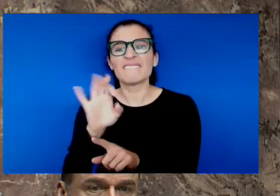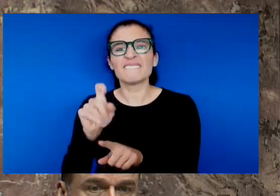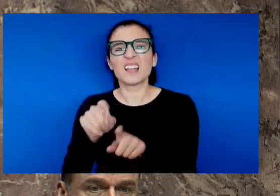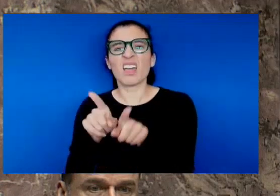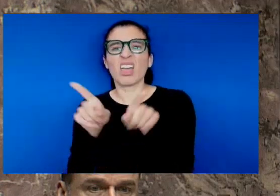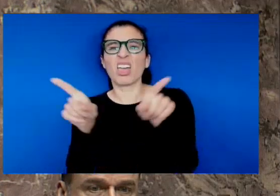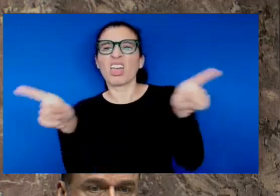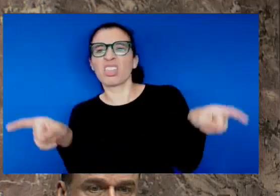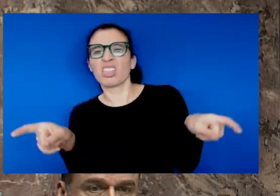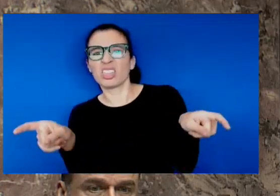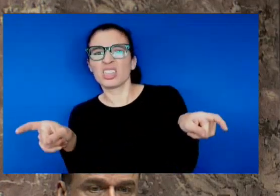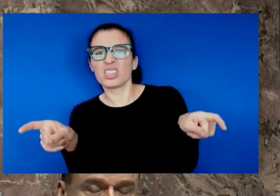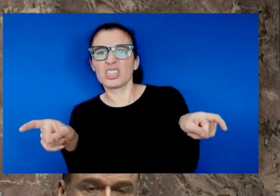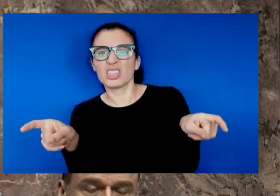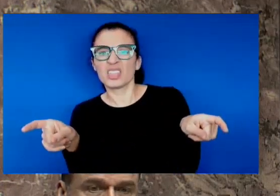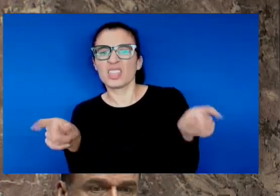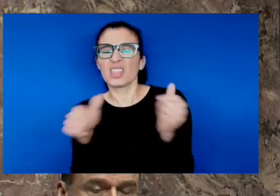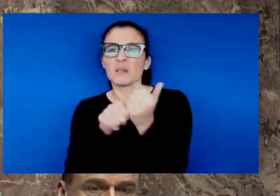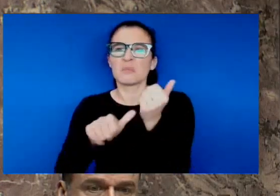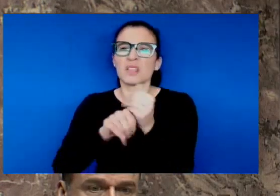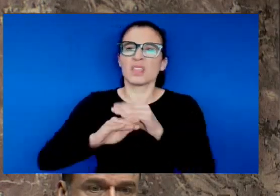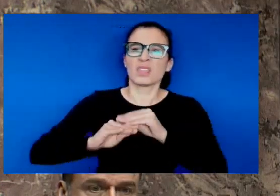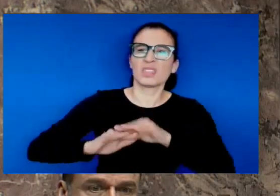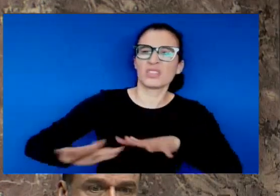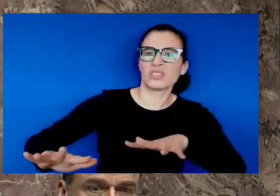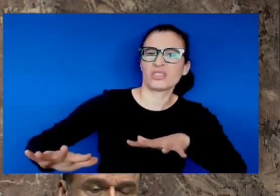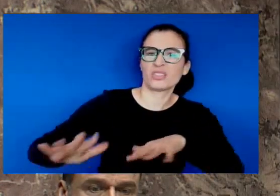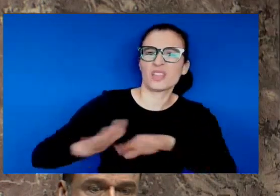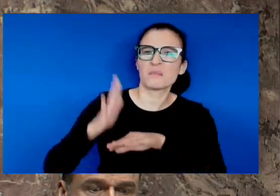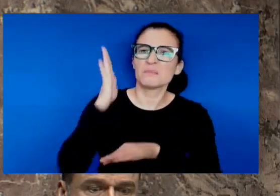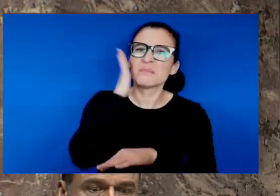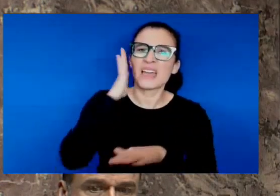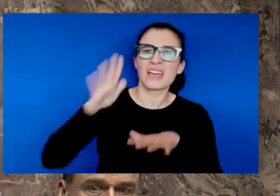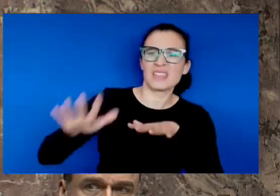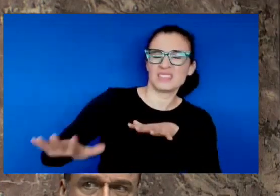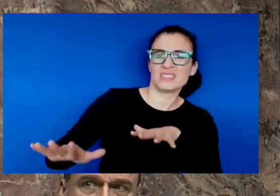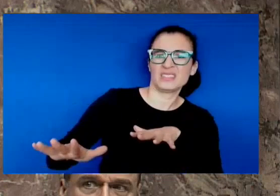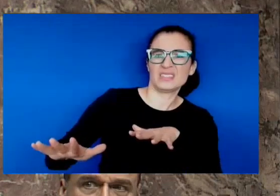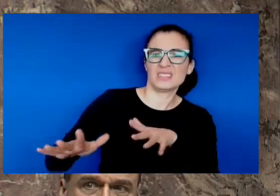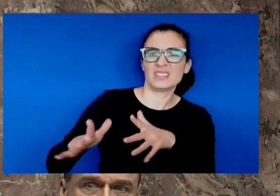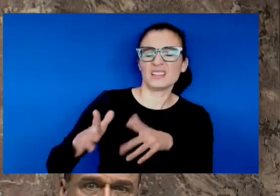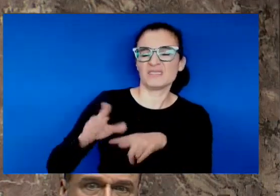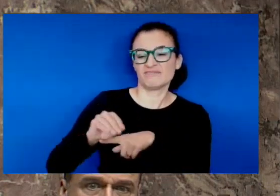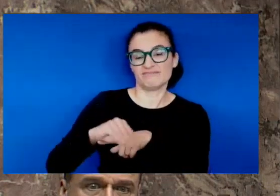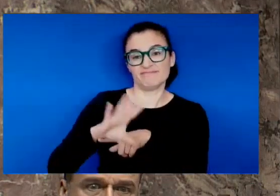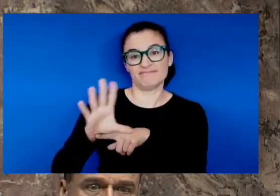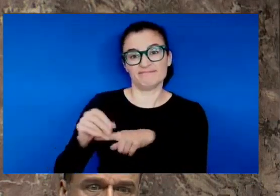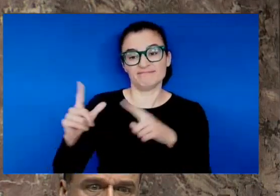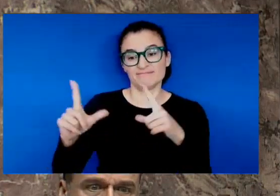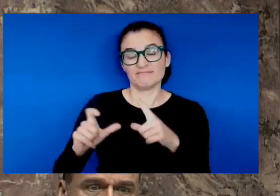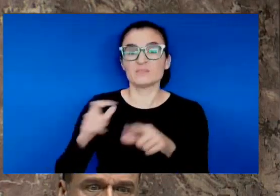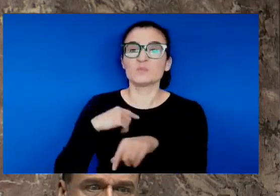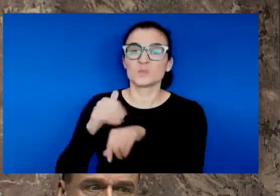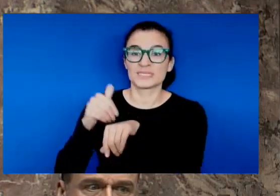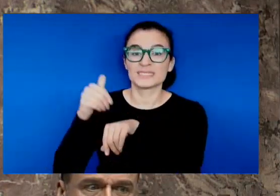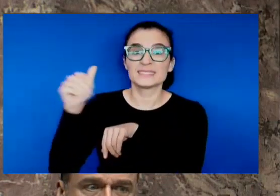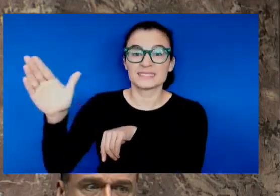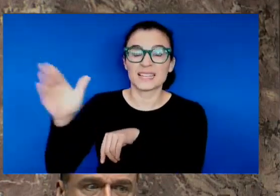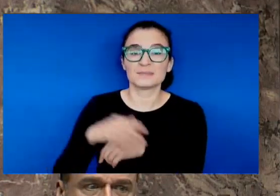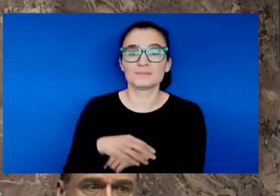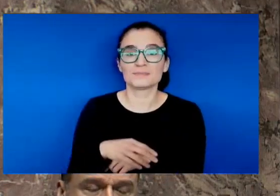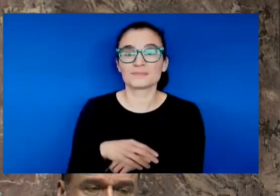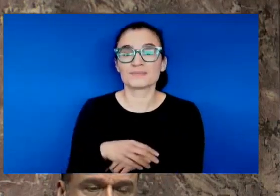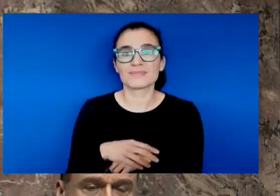soiled sheets. Our frontline workers, Mr. Speaker, are overwhelmed. This is not their